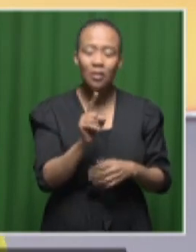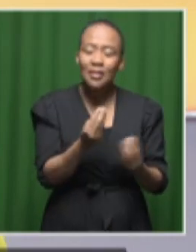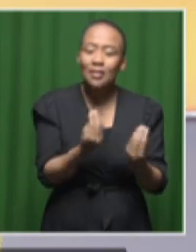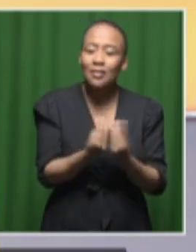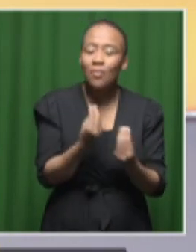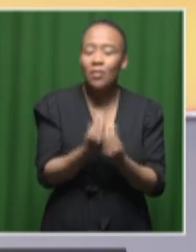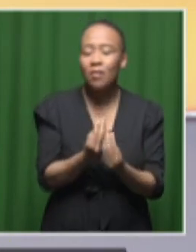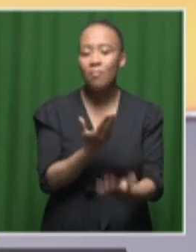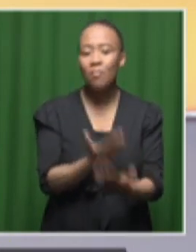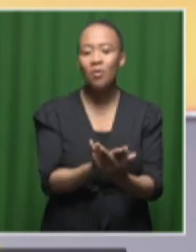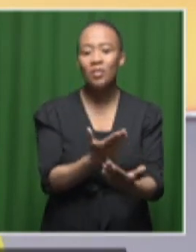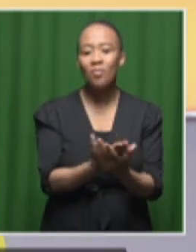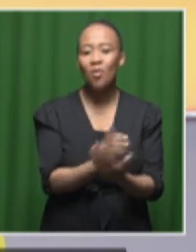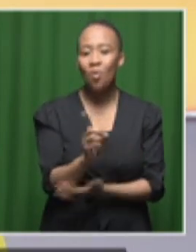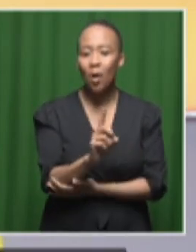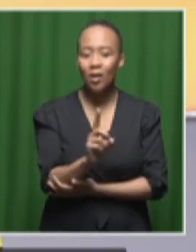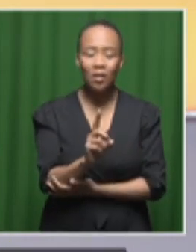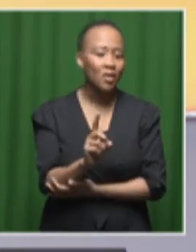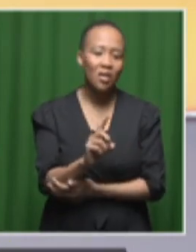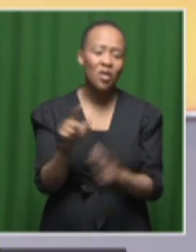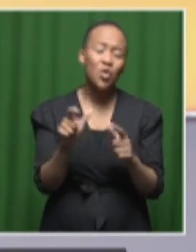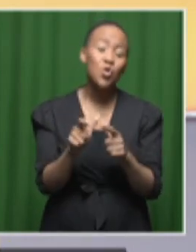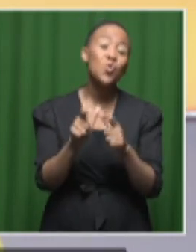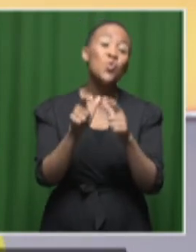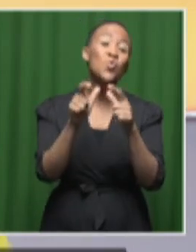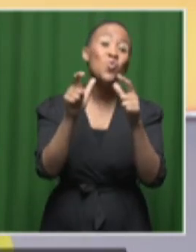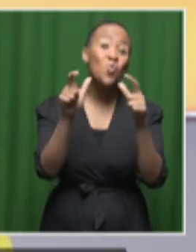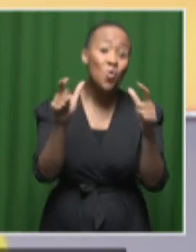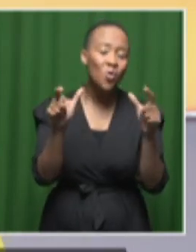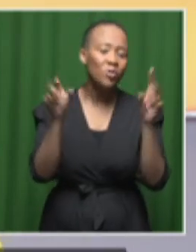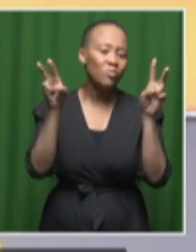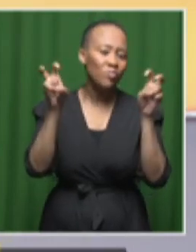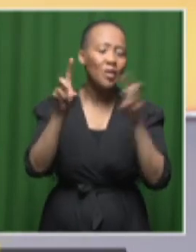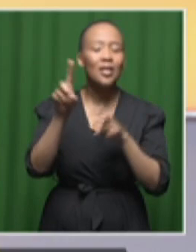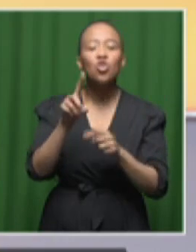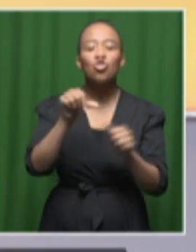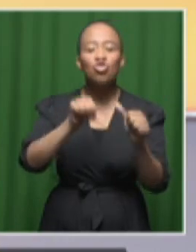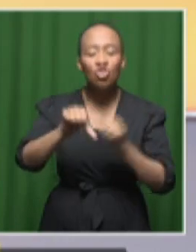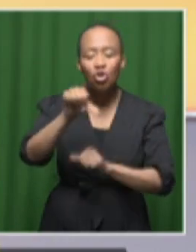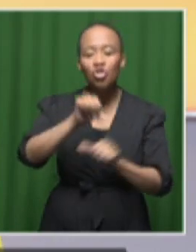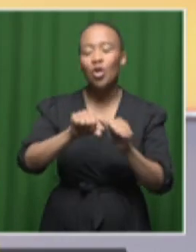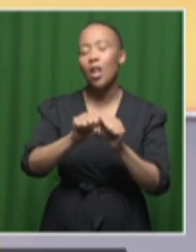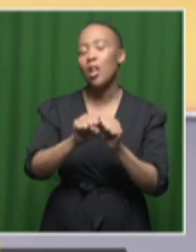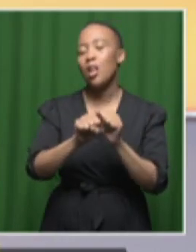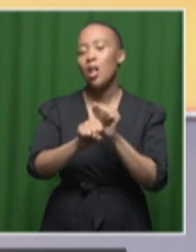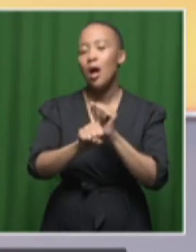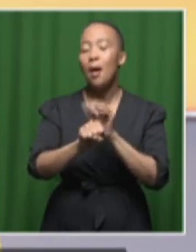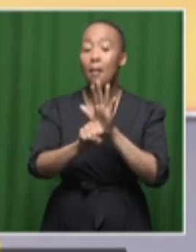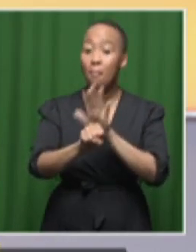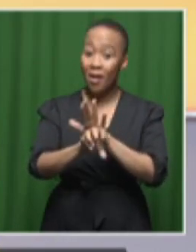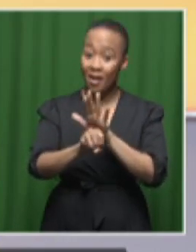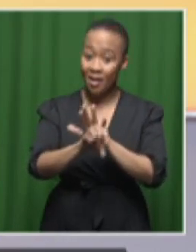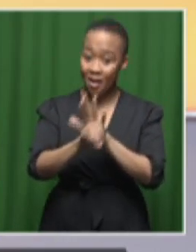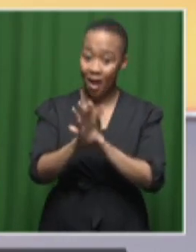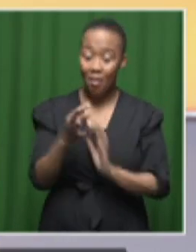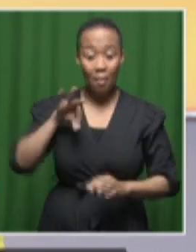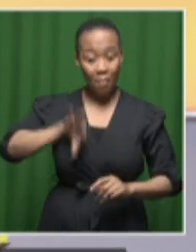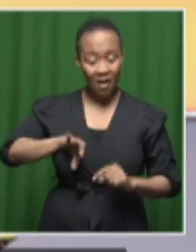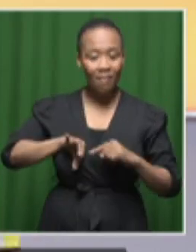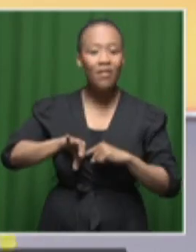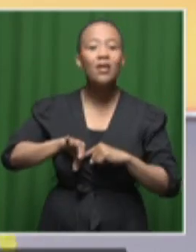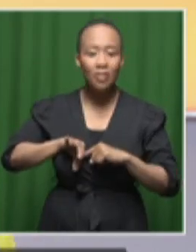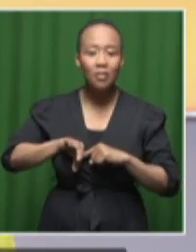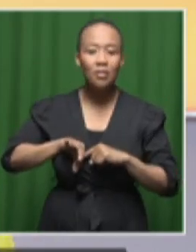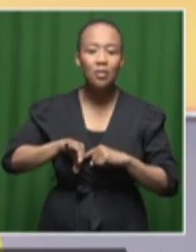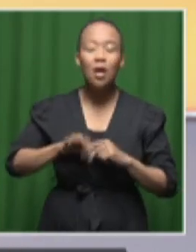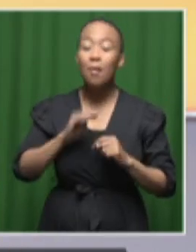huge benefits of social media. And I'm not saying social media doesn't have its problems. Of course it does. But one of the huge benefits is really showing them what